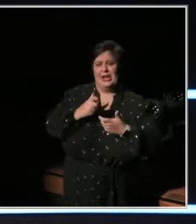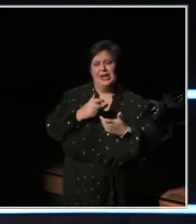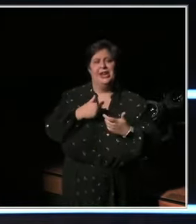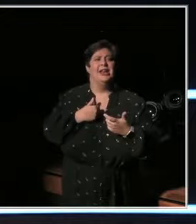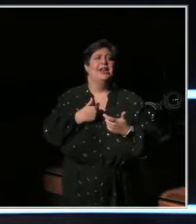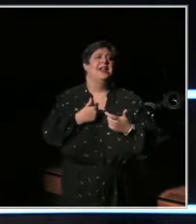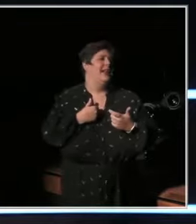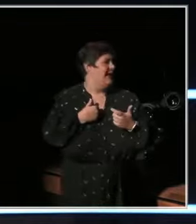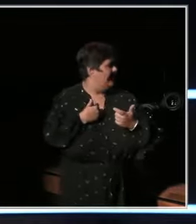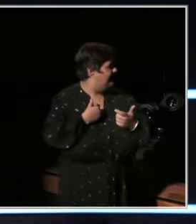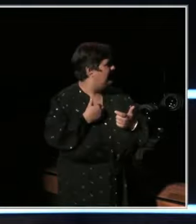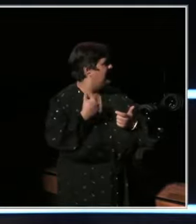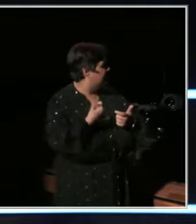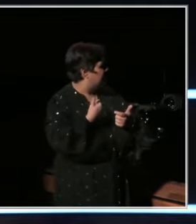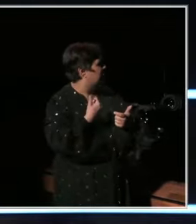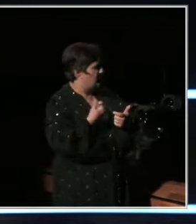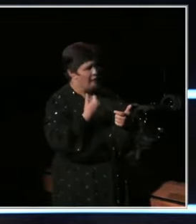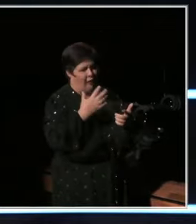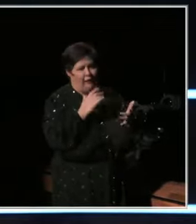comedian. We're all